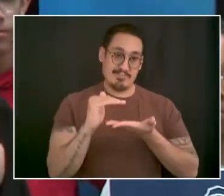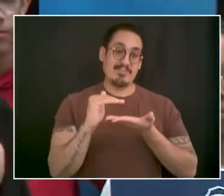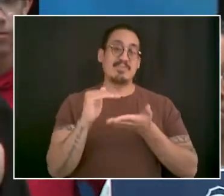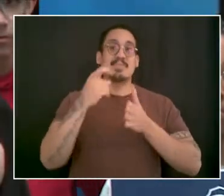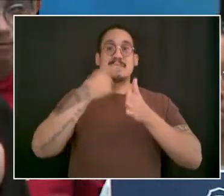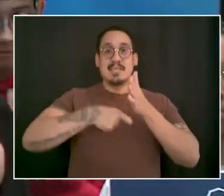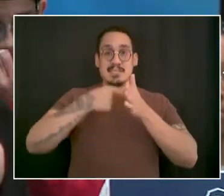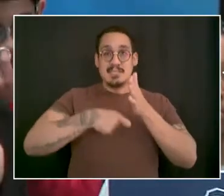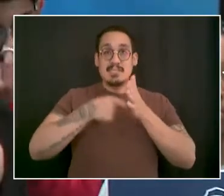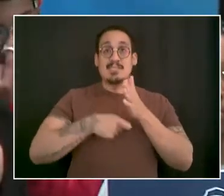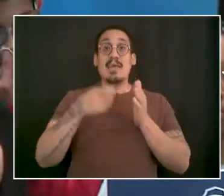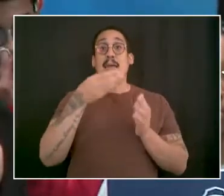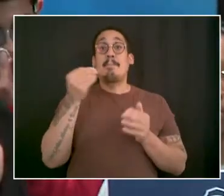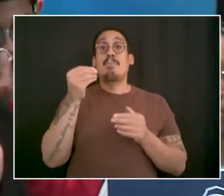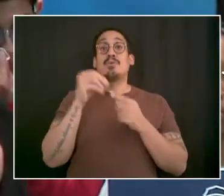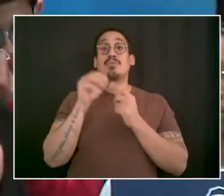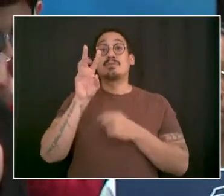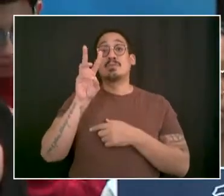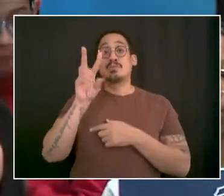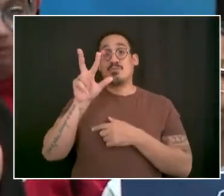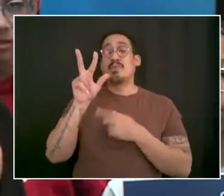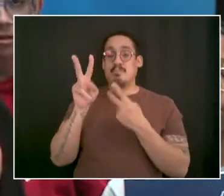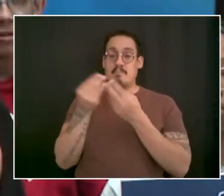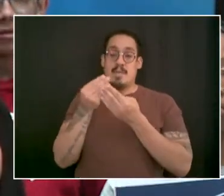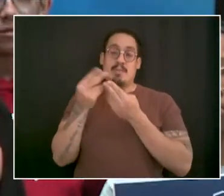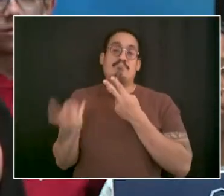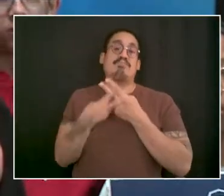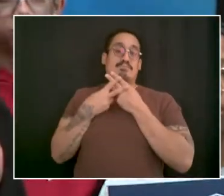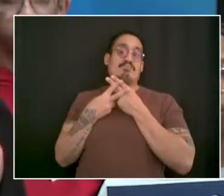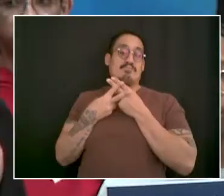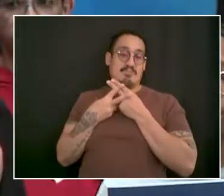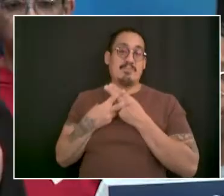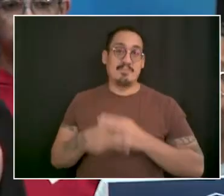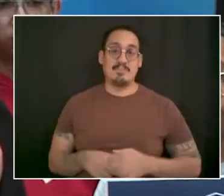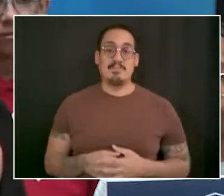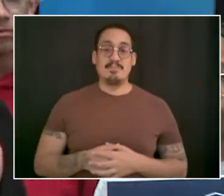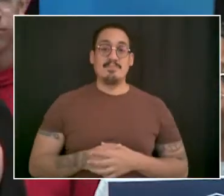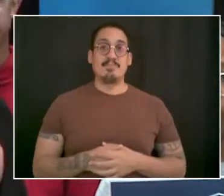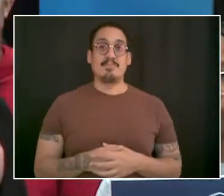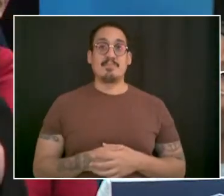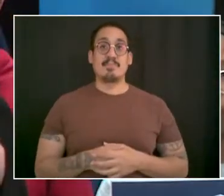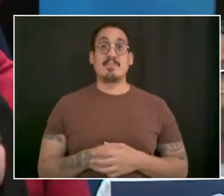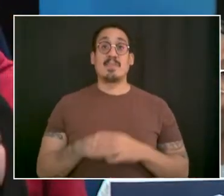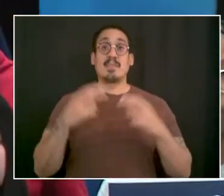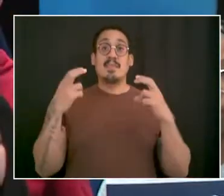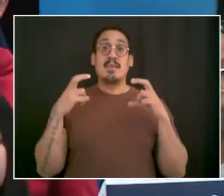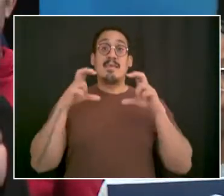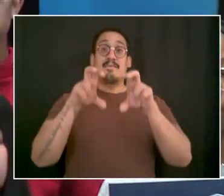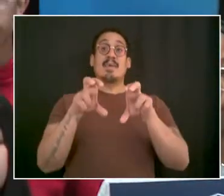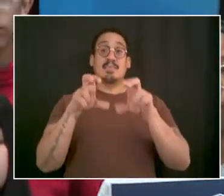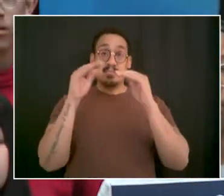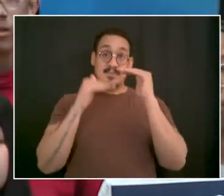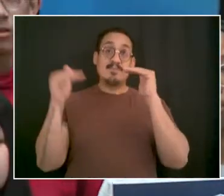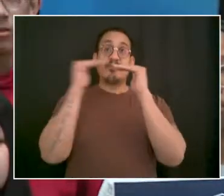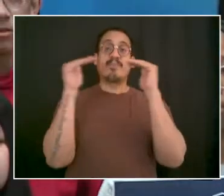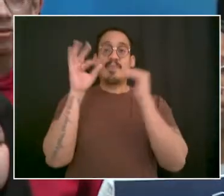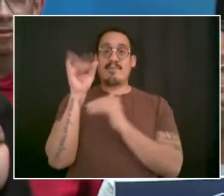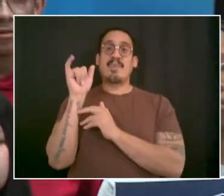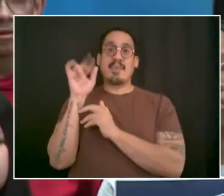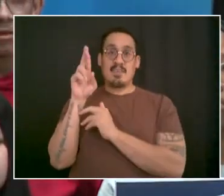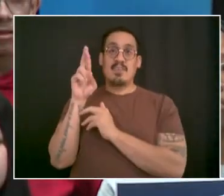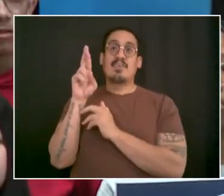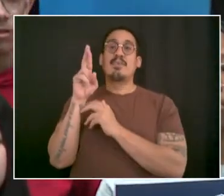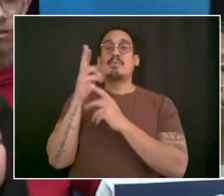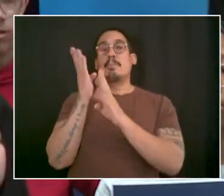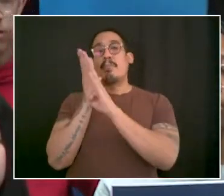their pockets. We're also maintaining our investment in the Fair Fares NYCD program, which makes public